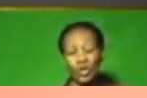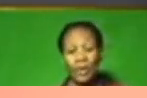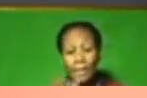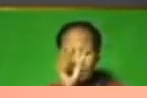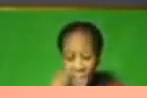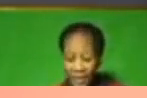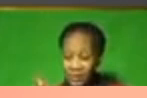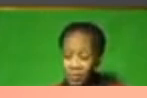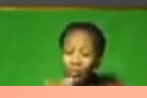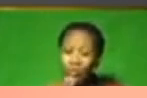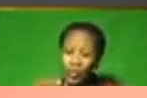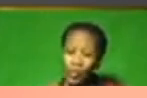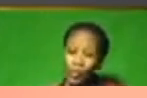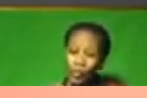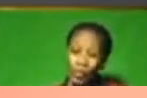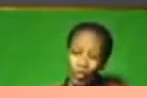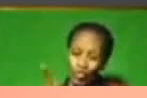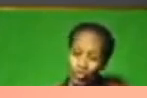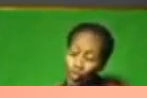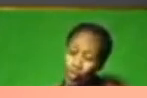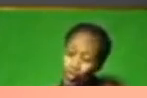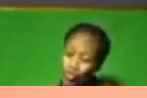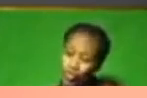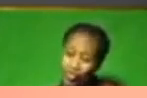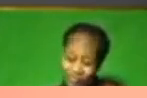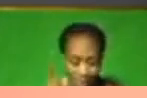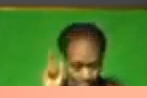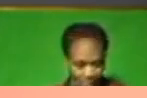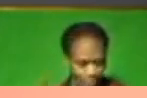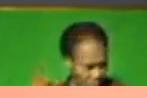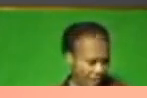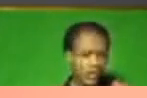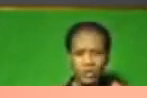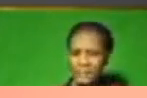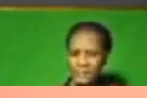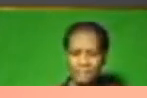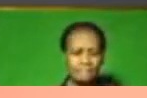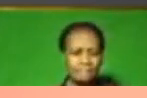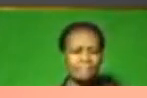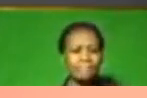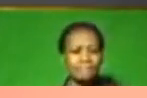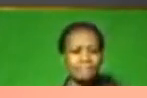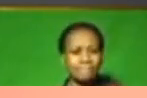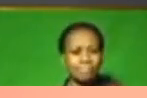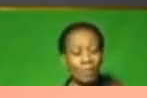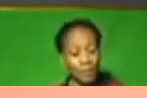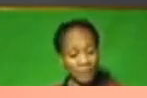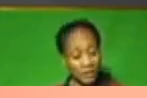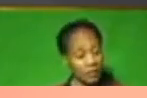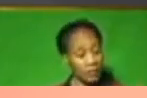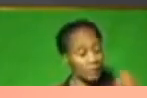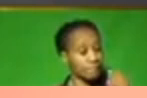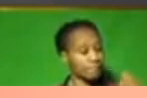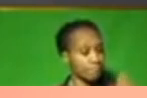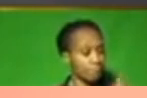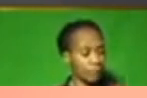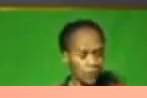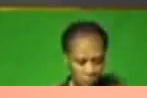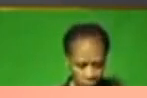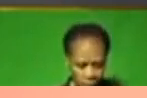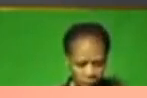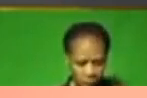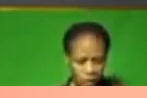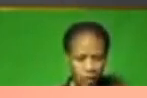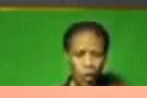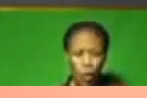individuals involved in wrongdoing do face the consequences of their actions. The Presidency has forged